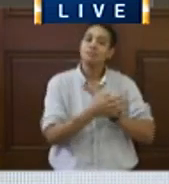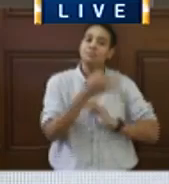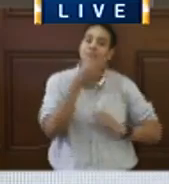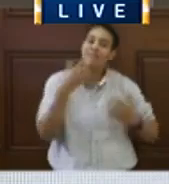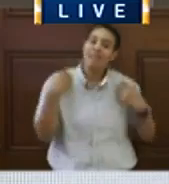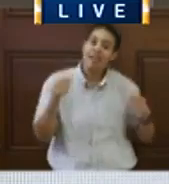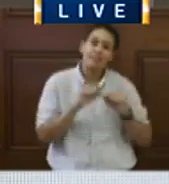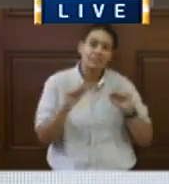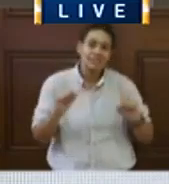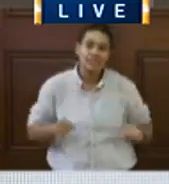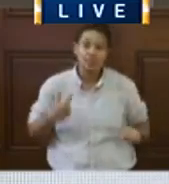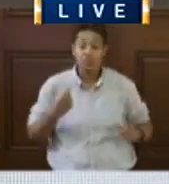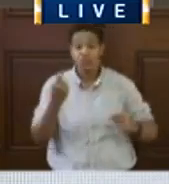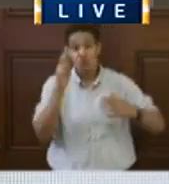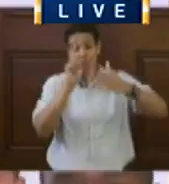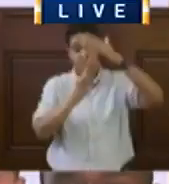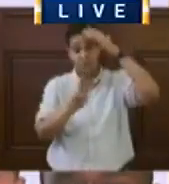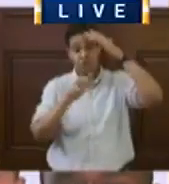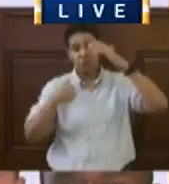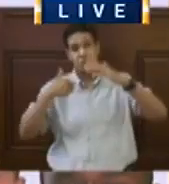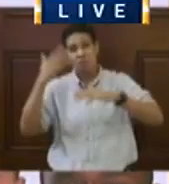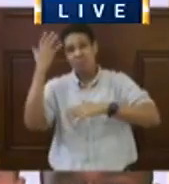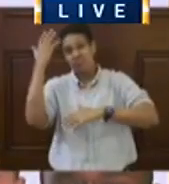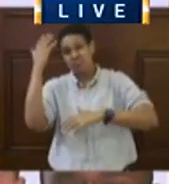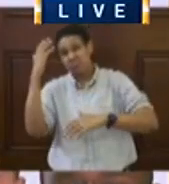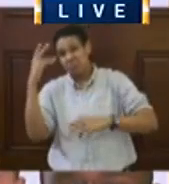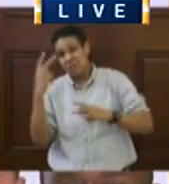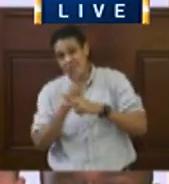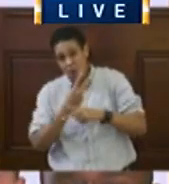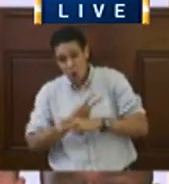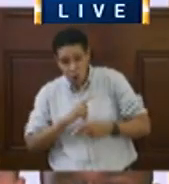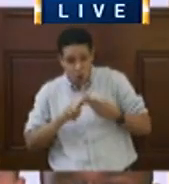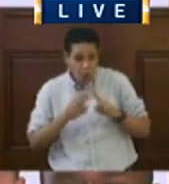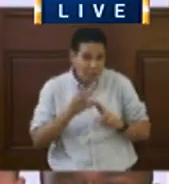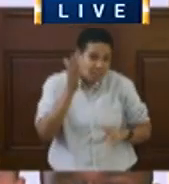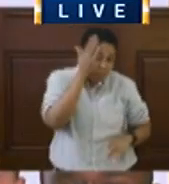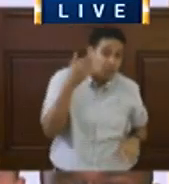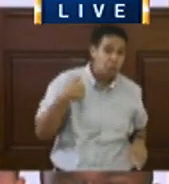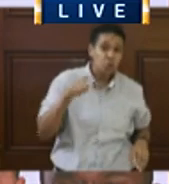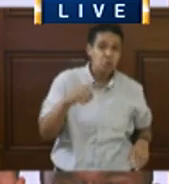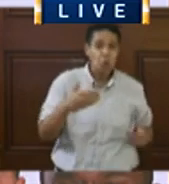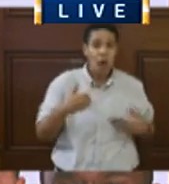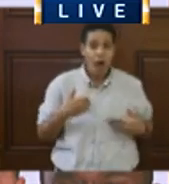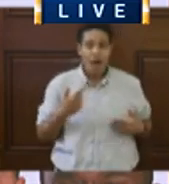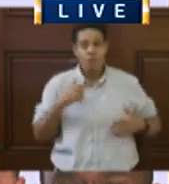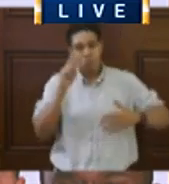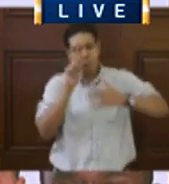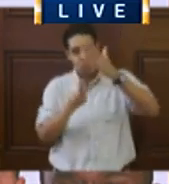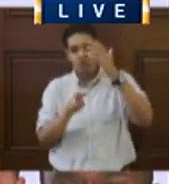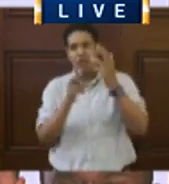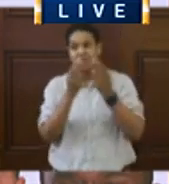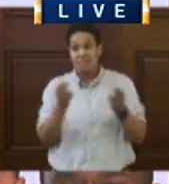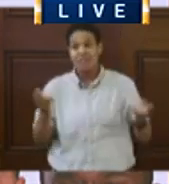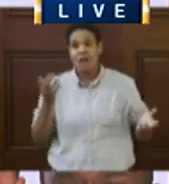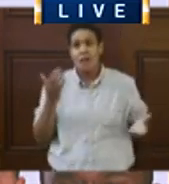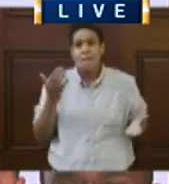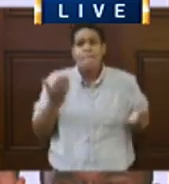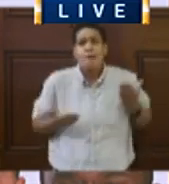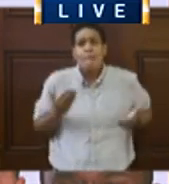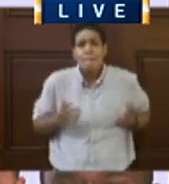done a projection. We have figured out the number of beds we should have in the probable case that will